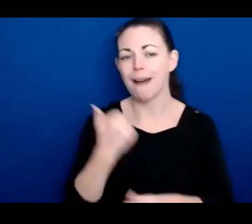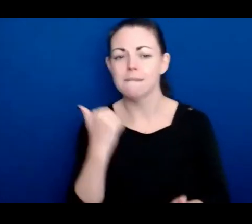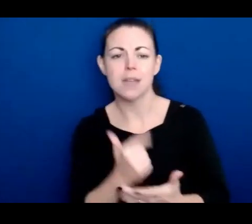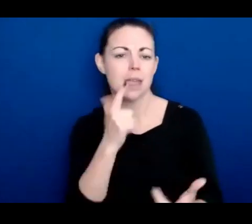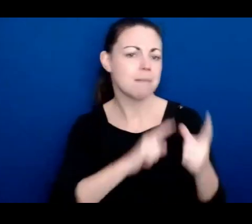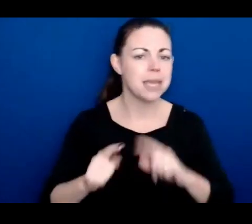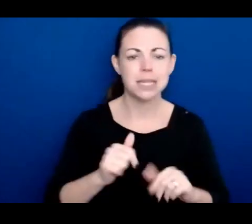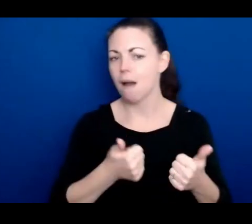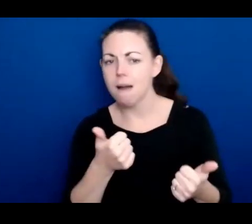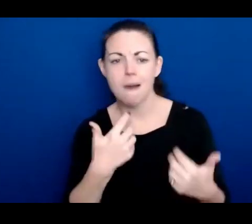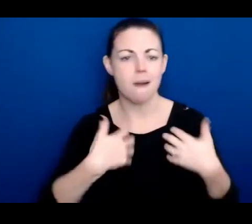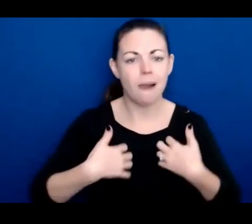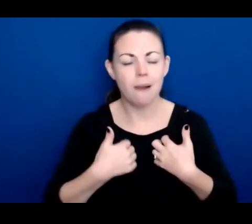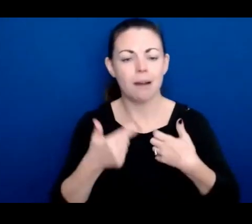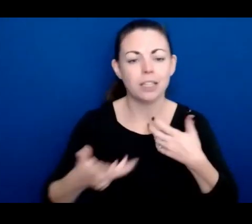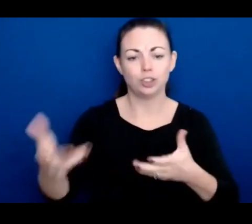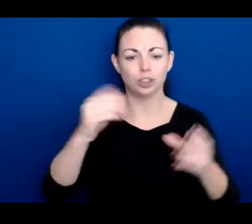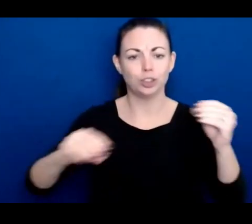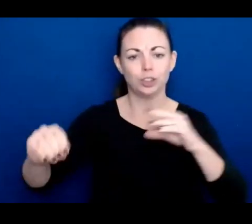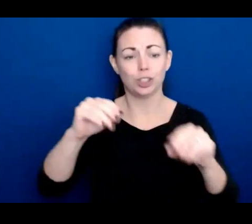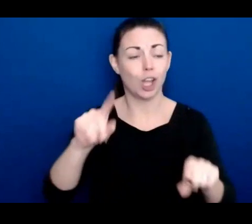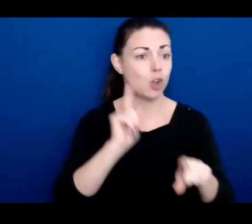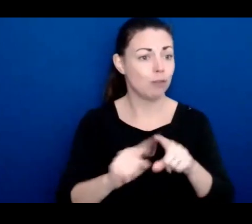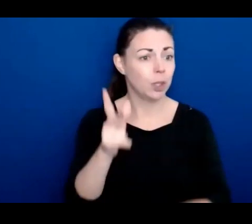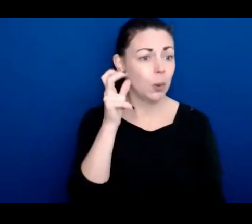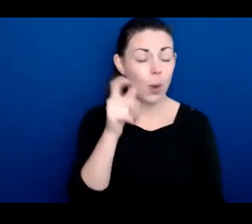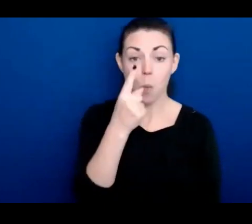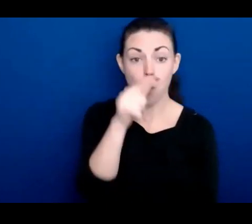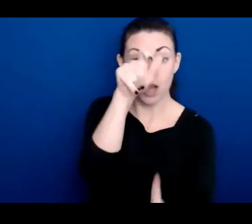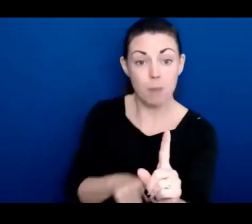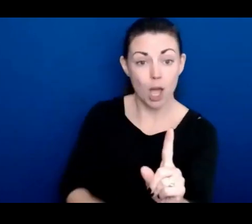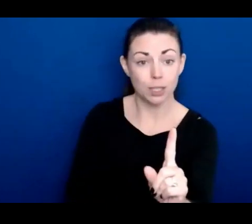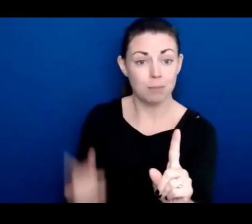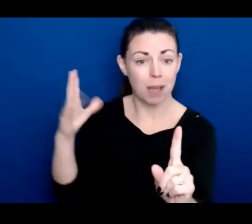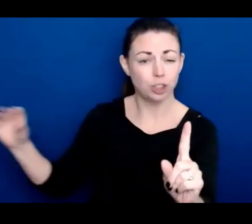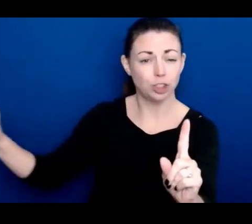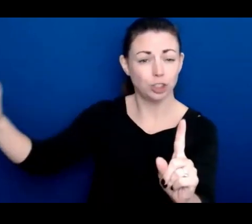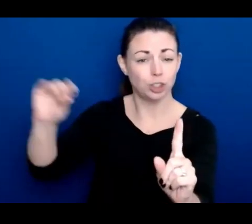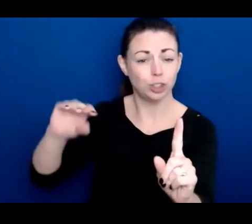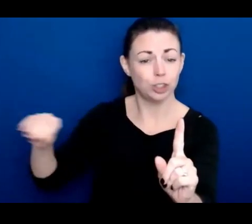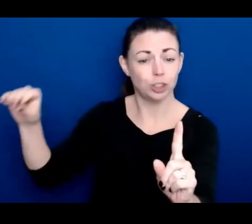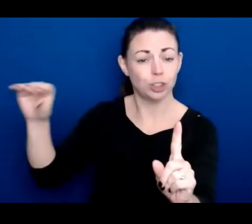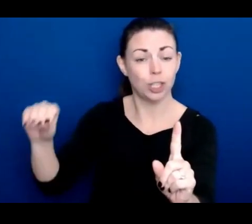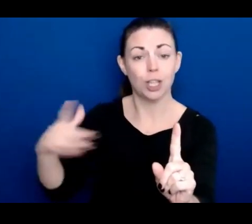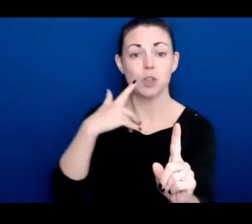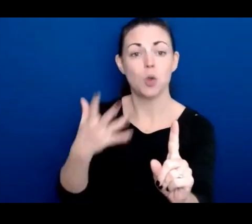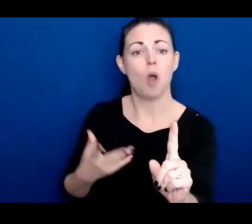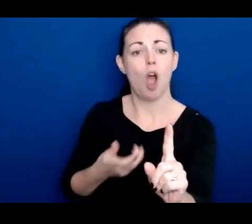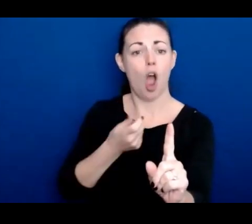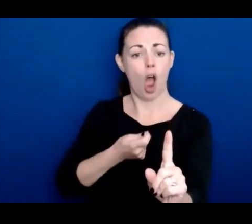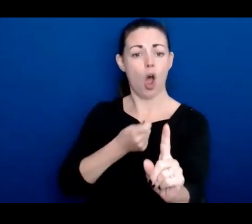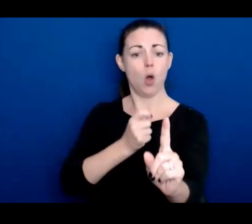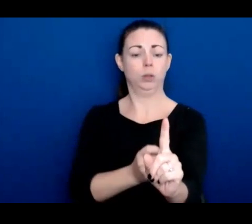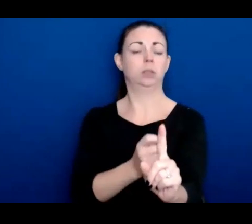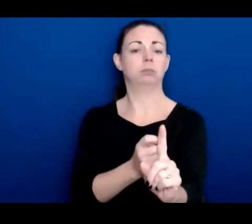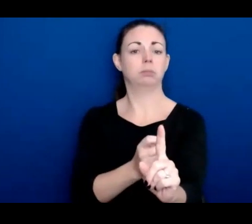in, and you're trying to listen to this one person there. Well, quite naturally, you hold your Roger on more